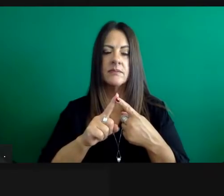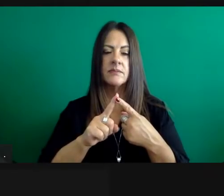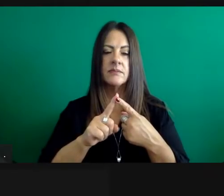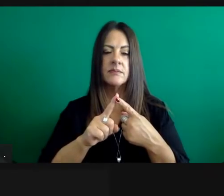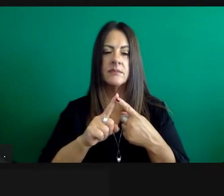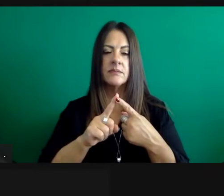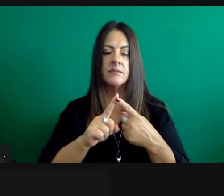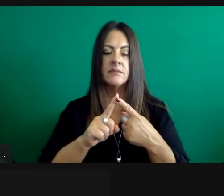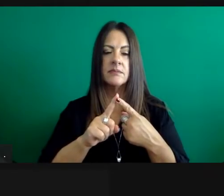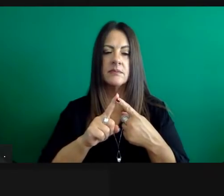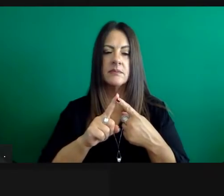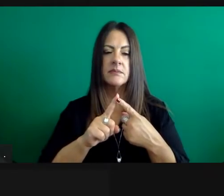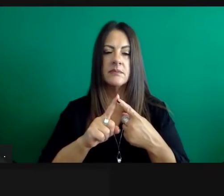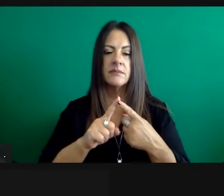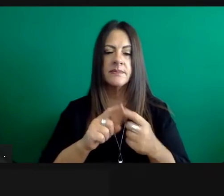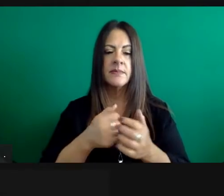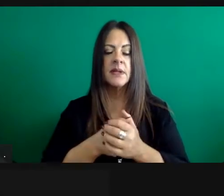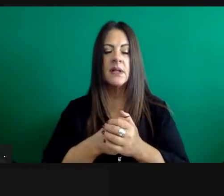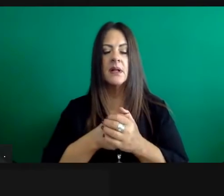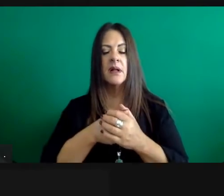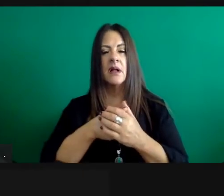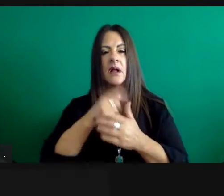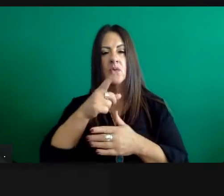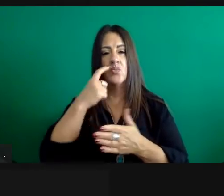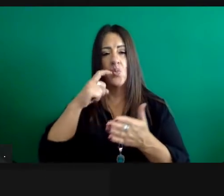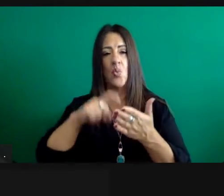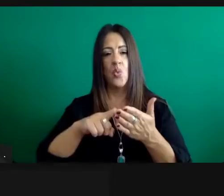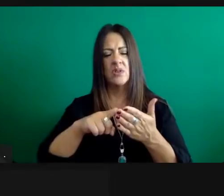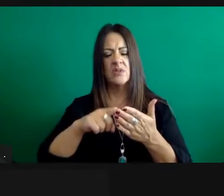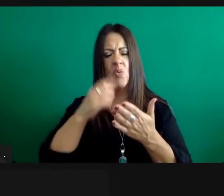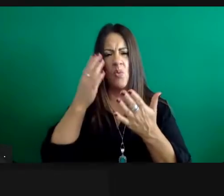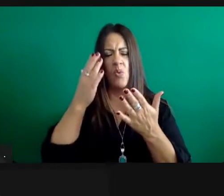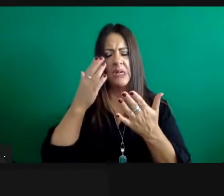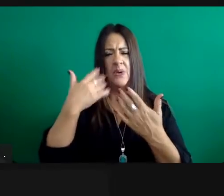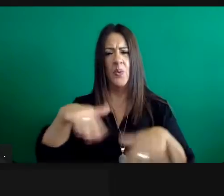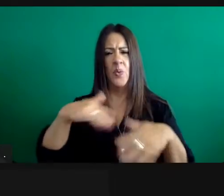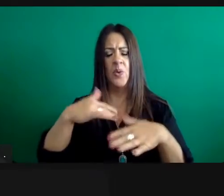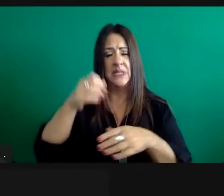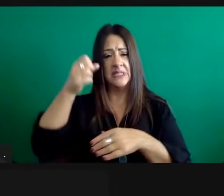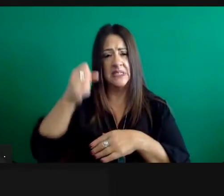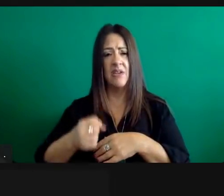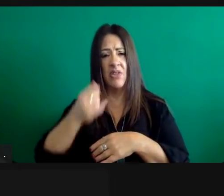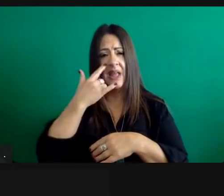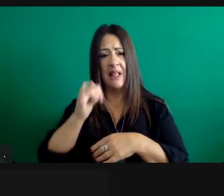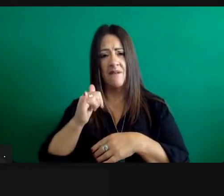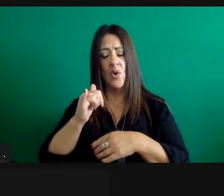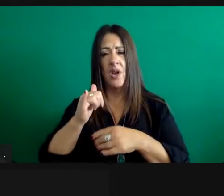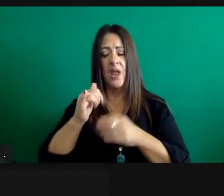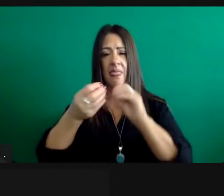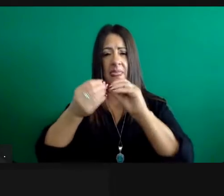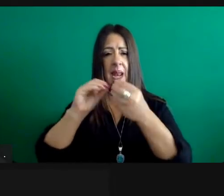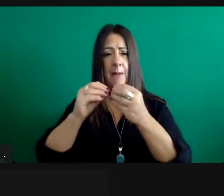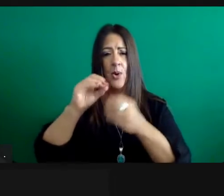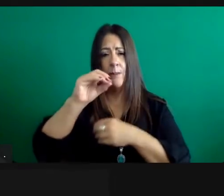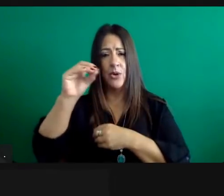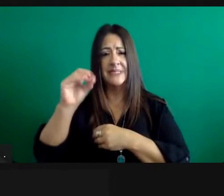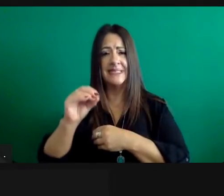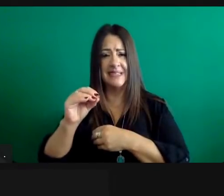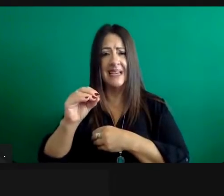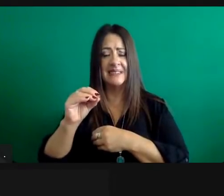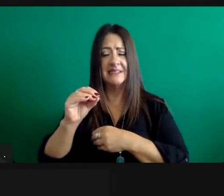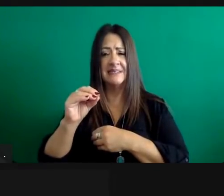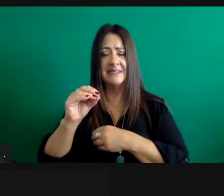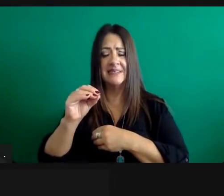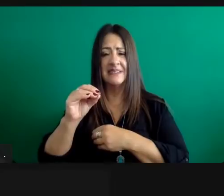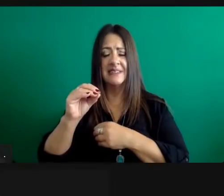ICU capacity you see in the Southern California region? And do you anticipate at a point we will need to add a research